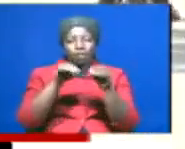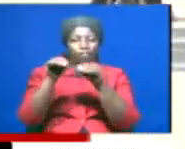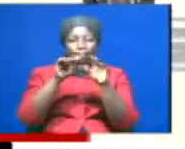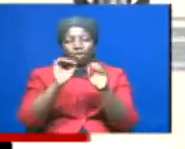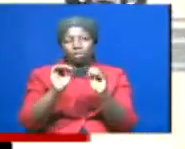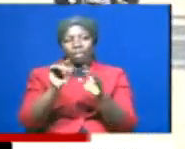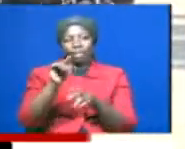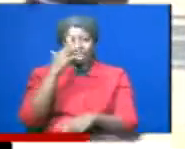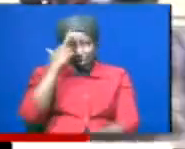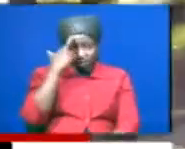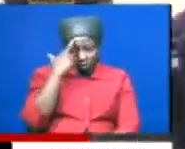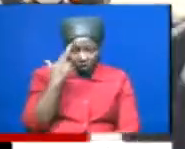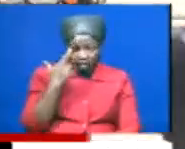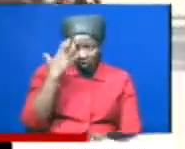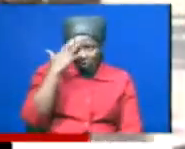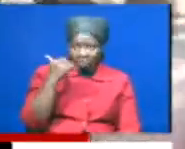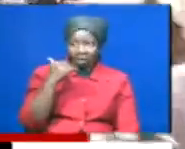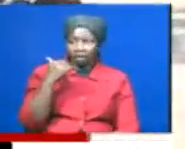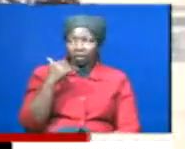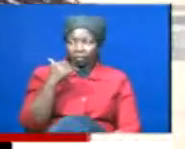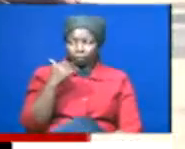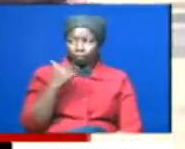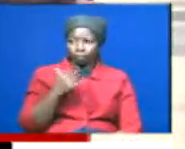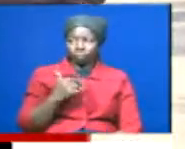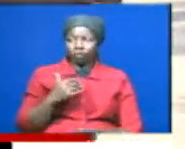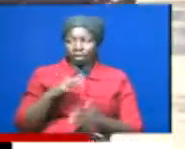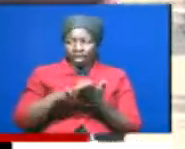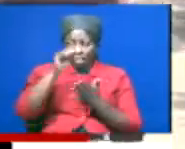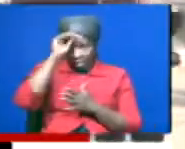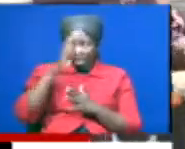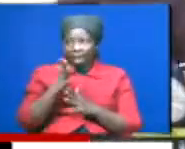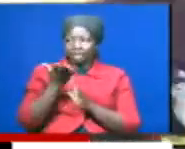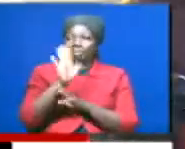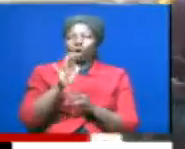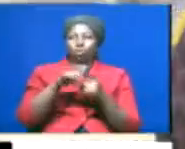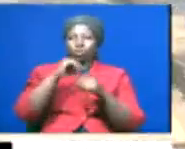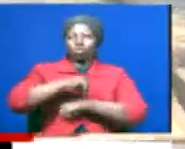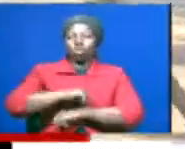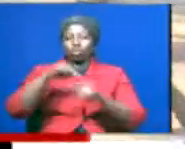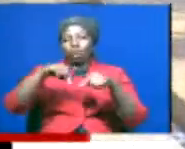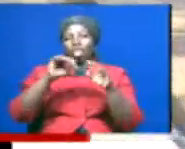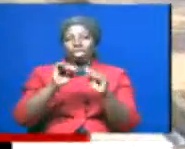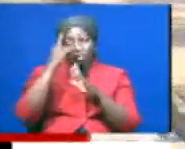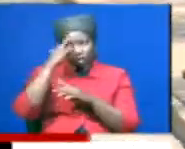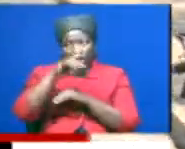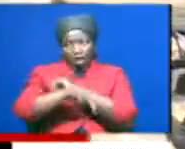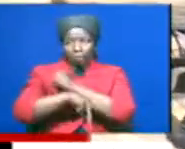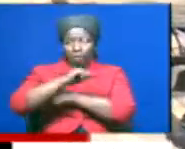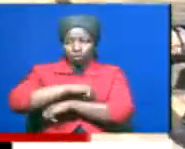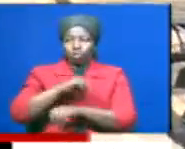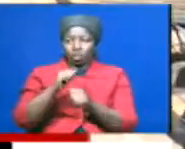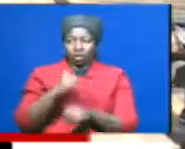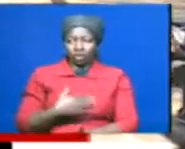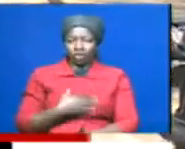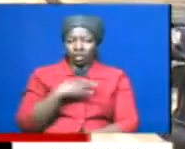the reason the learners are not going back to school today. For the primary schools, we visited Zaverian primary and